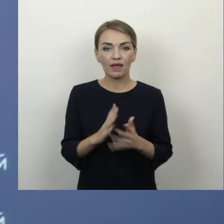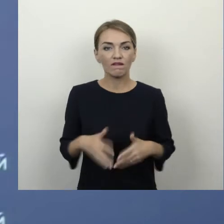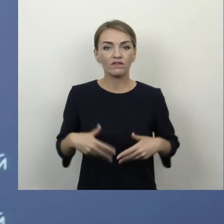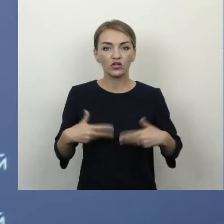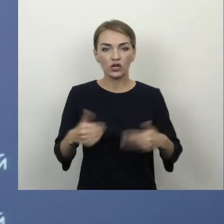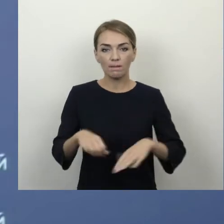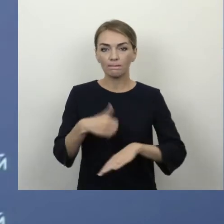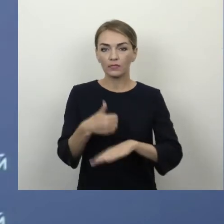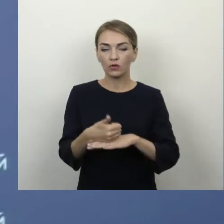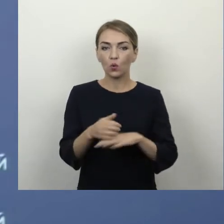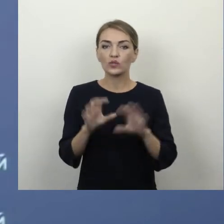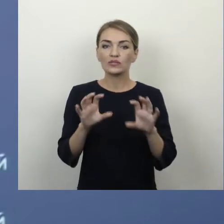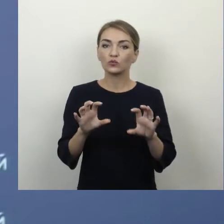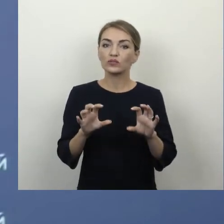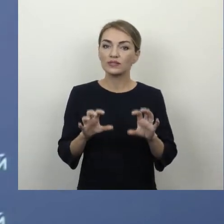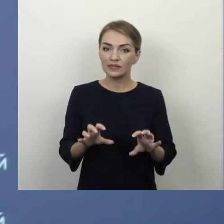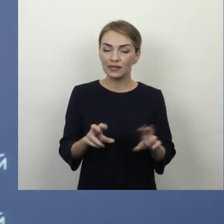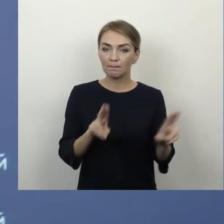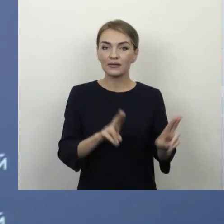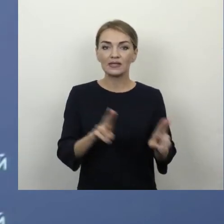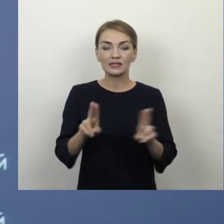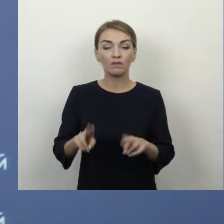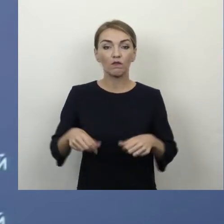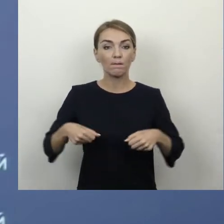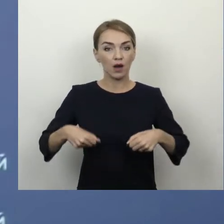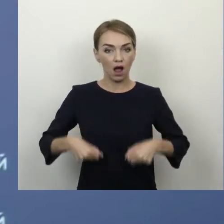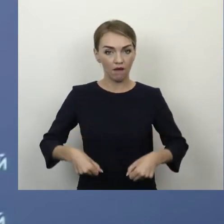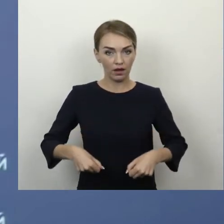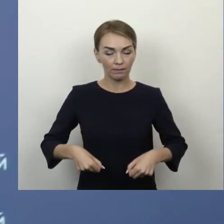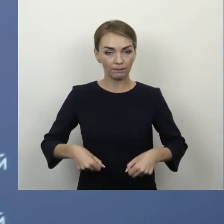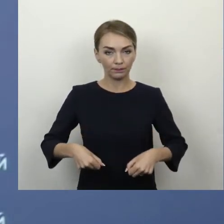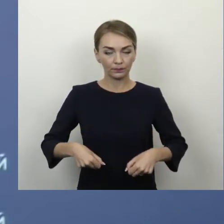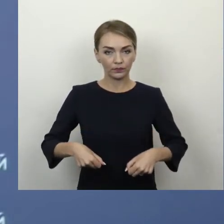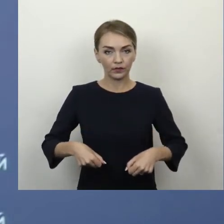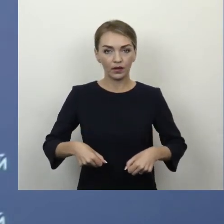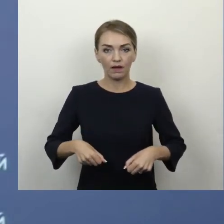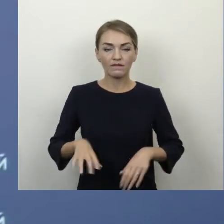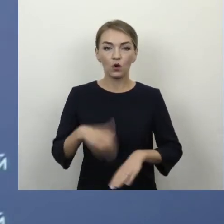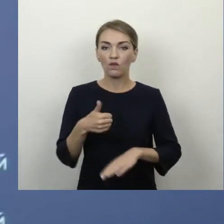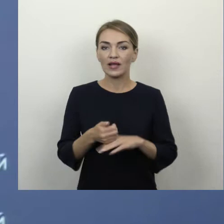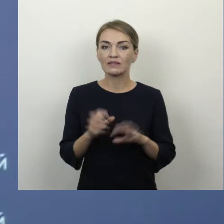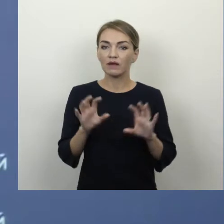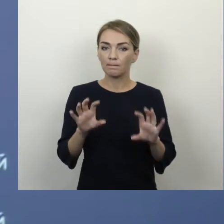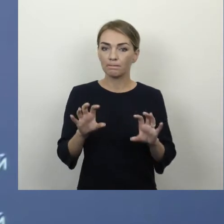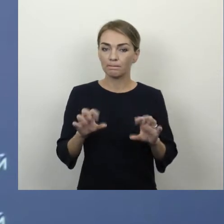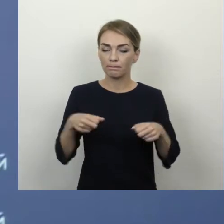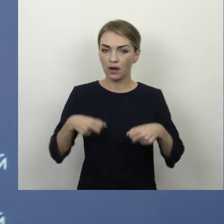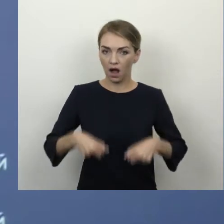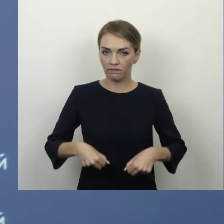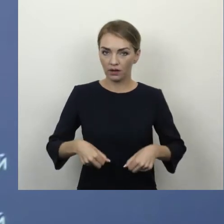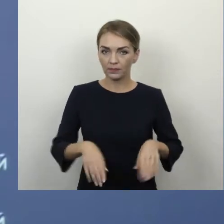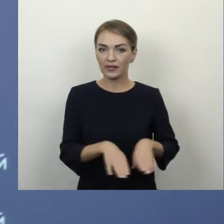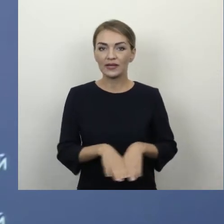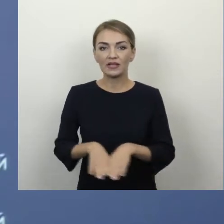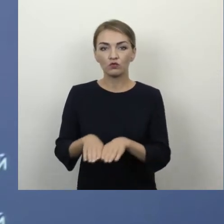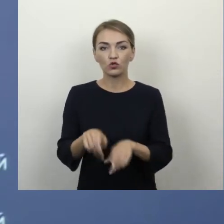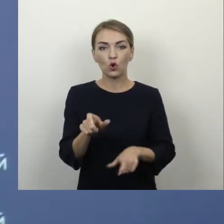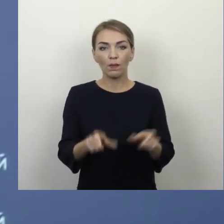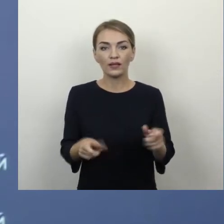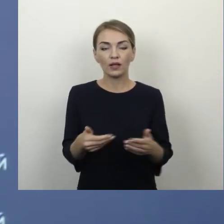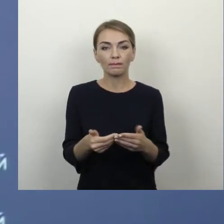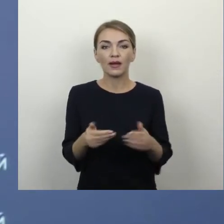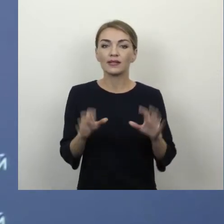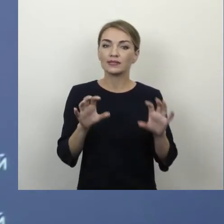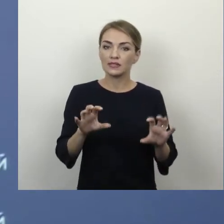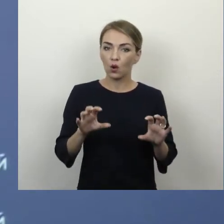requires ensuring consistency and unity of the case law based on the principles of